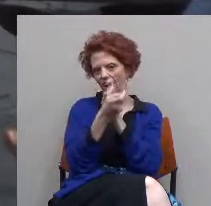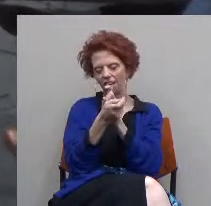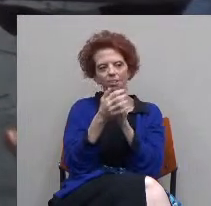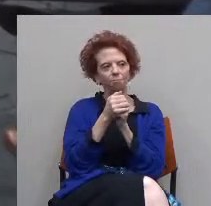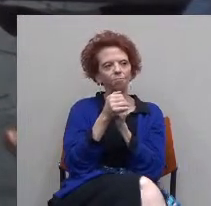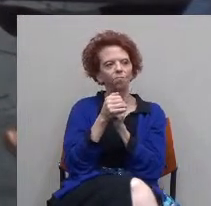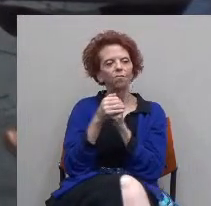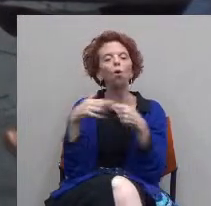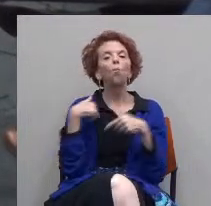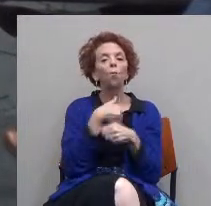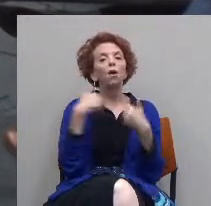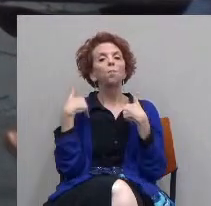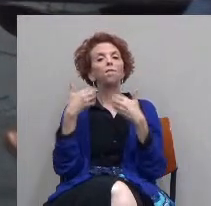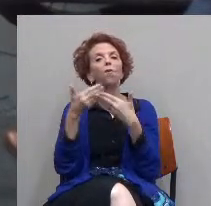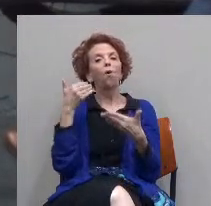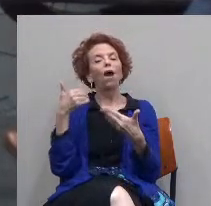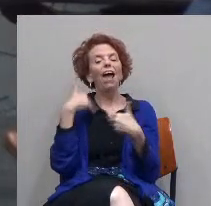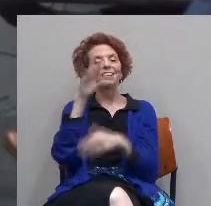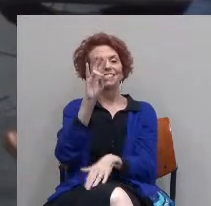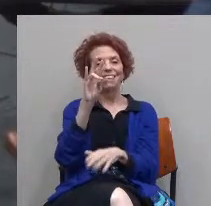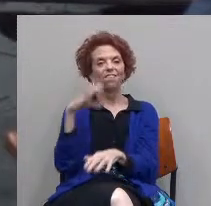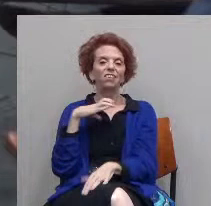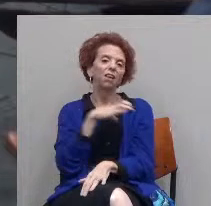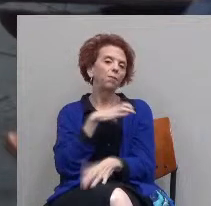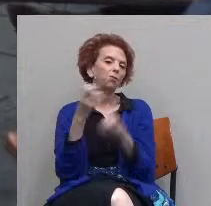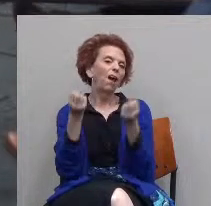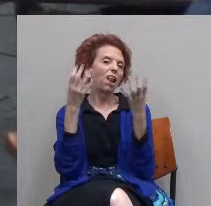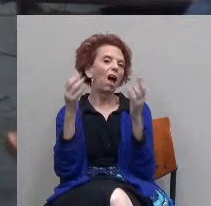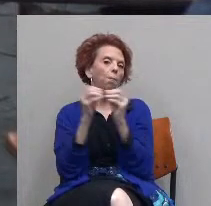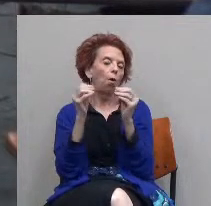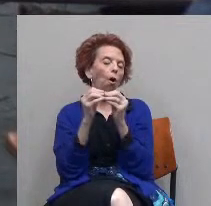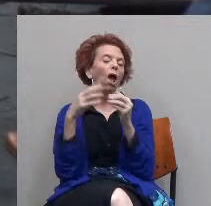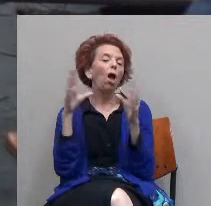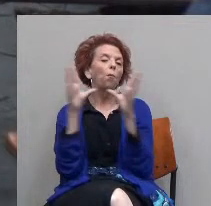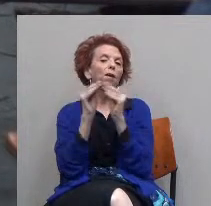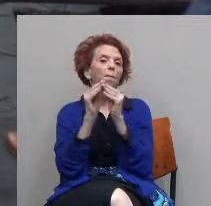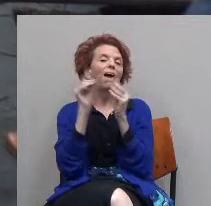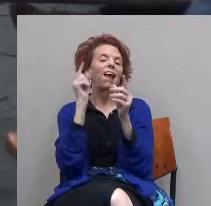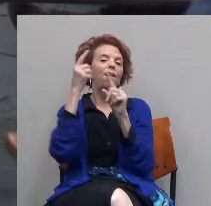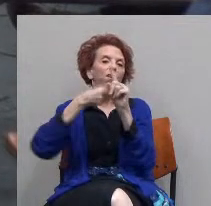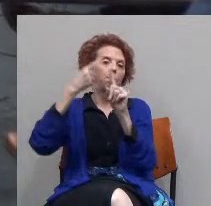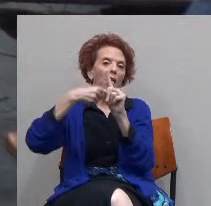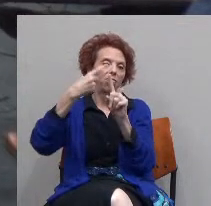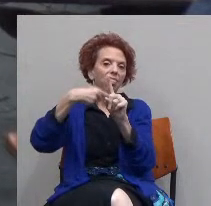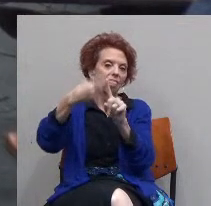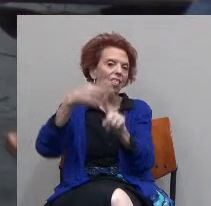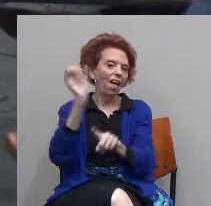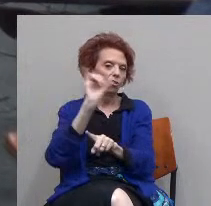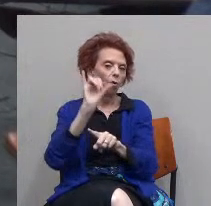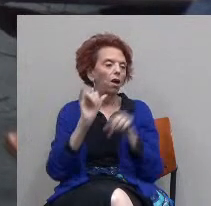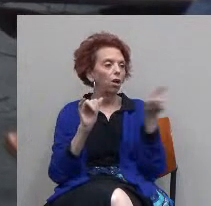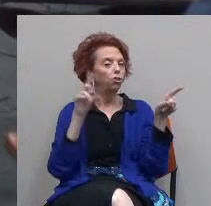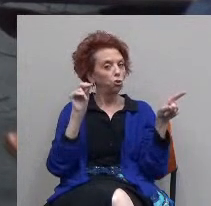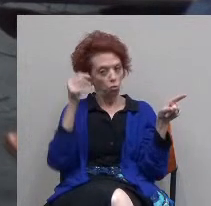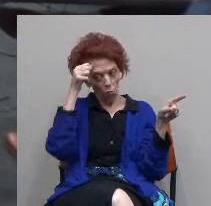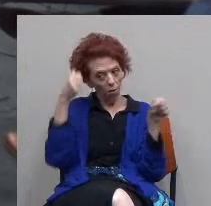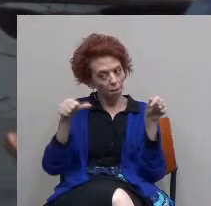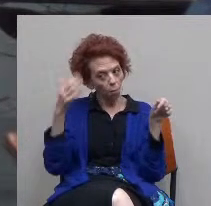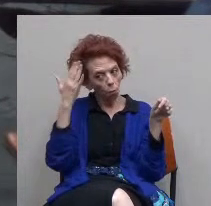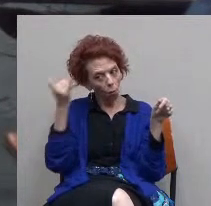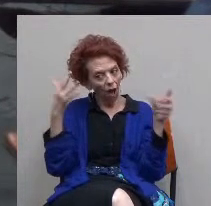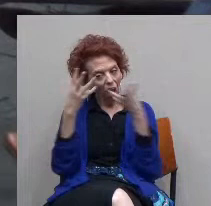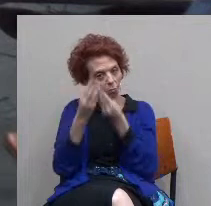7 committees before, so we had a lot more. And we met every month as well, every month. Do you recall why it was